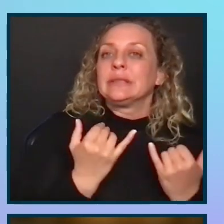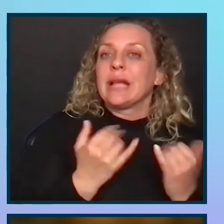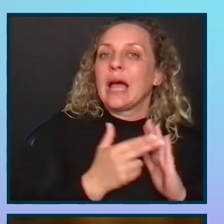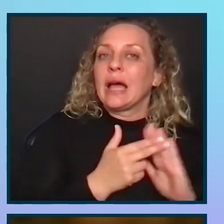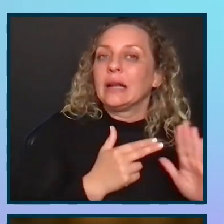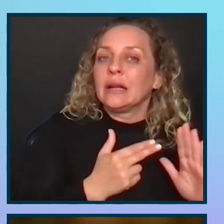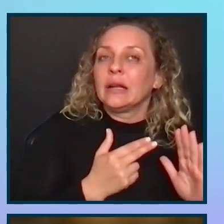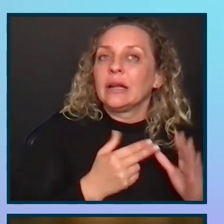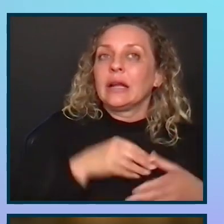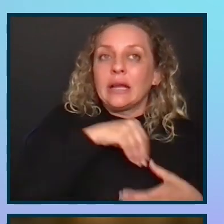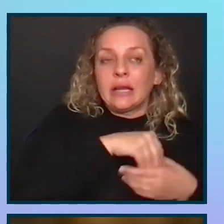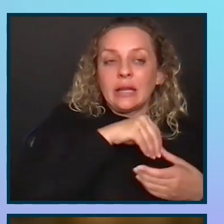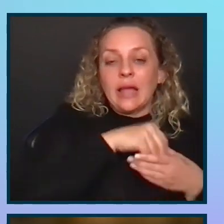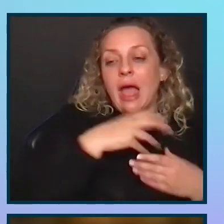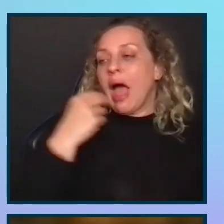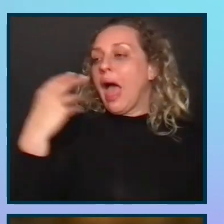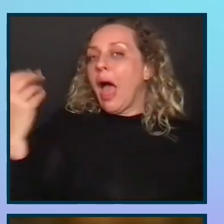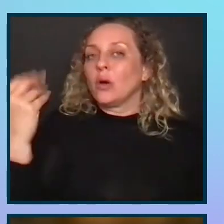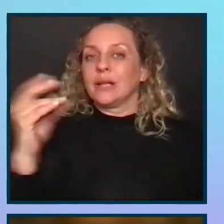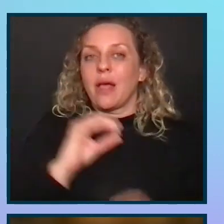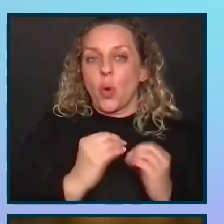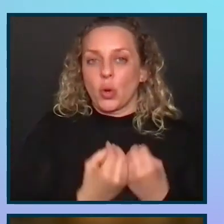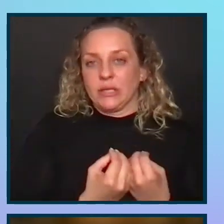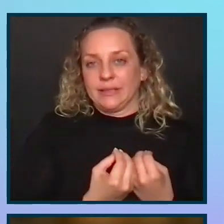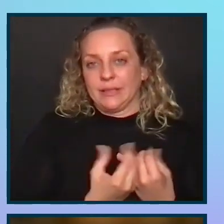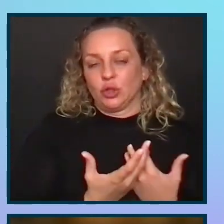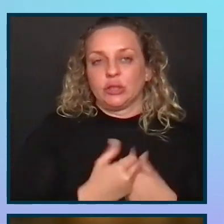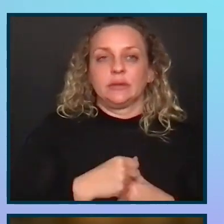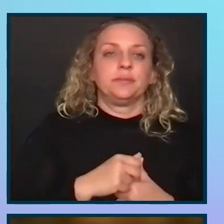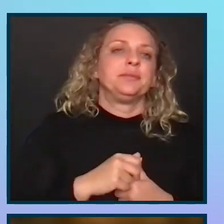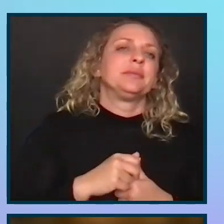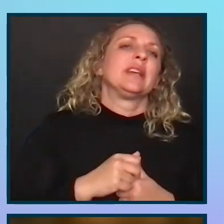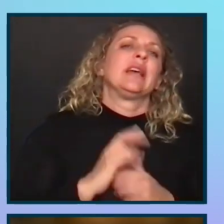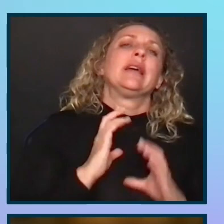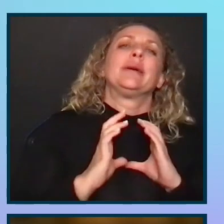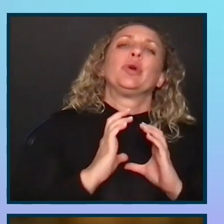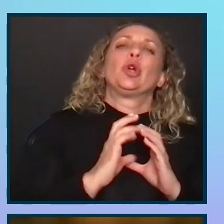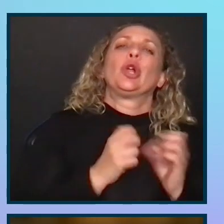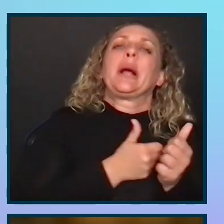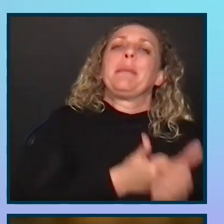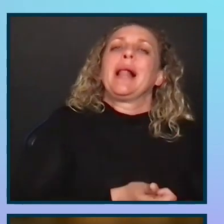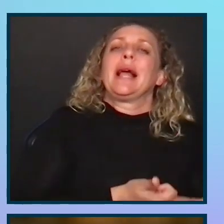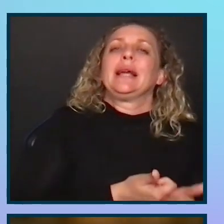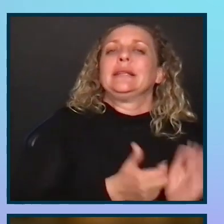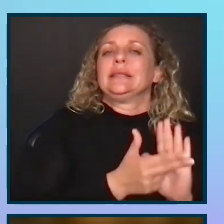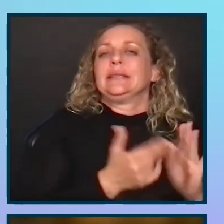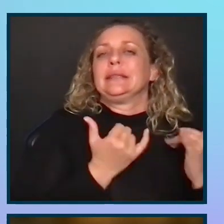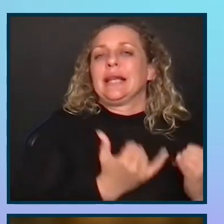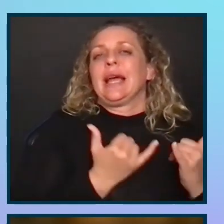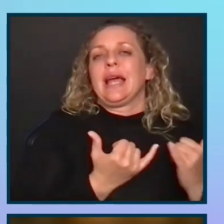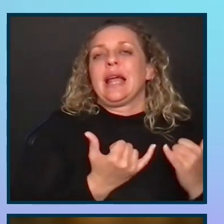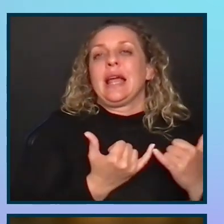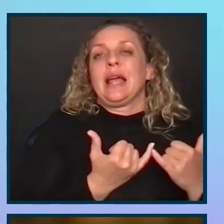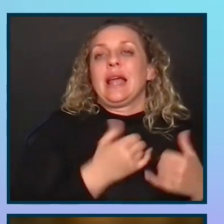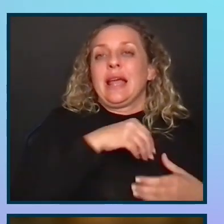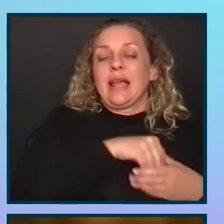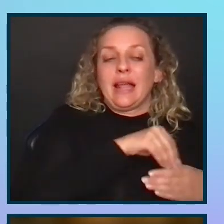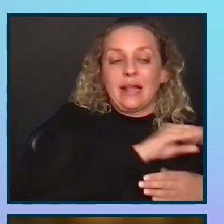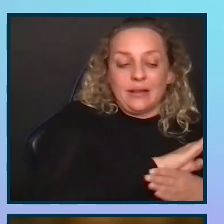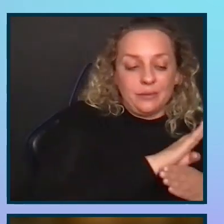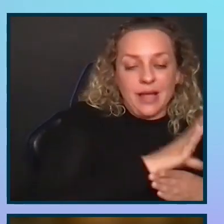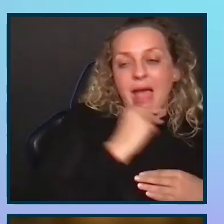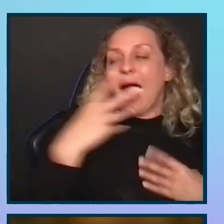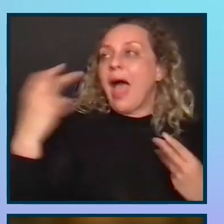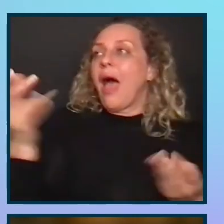both within and outside of the organization, communicating compliance status, and this happens both internally and